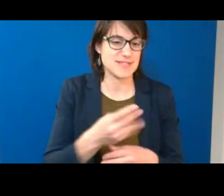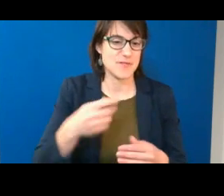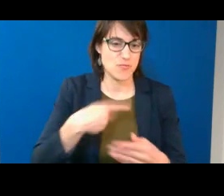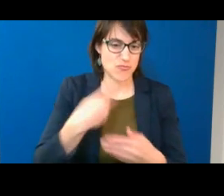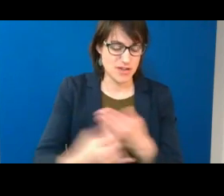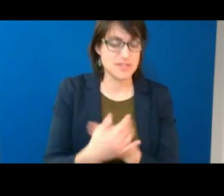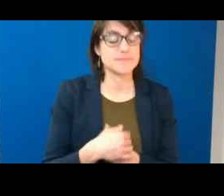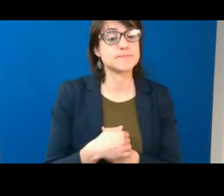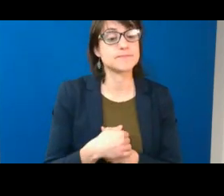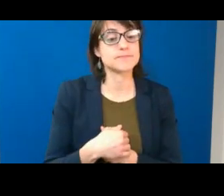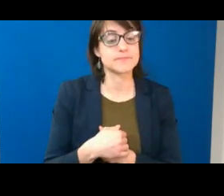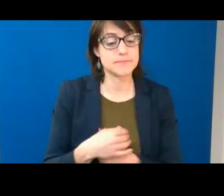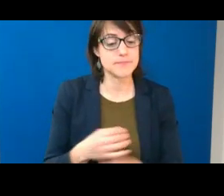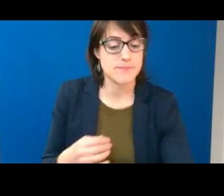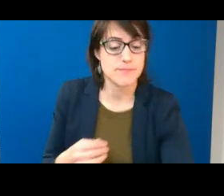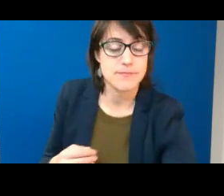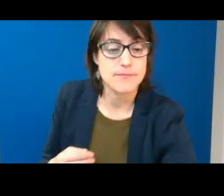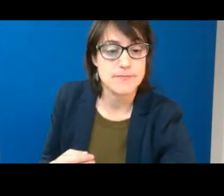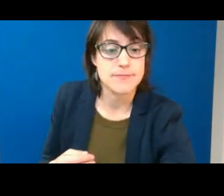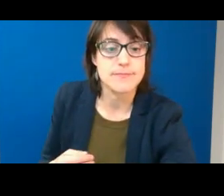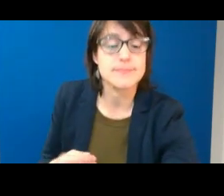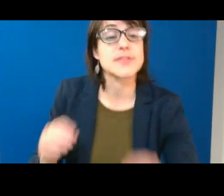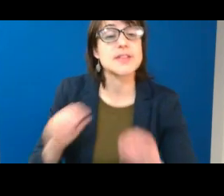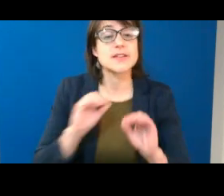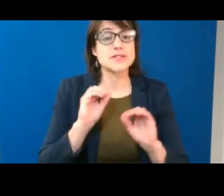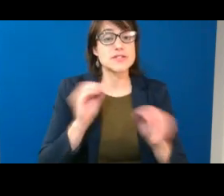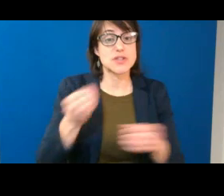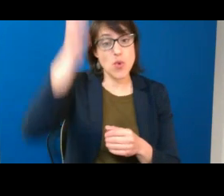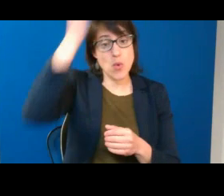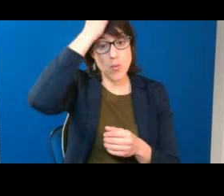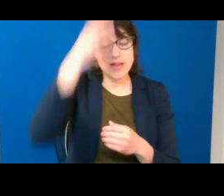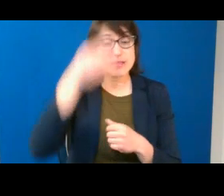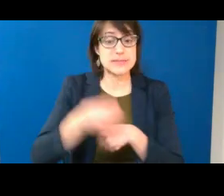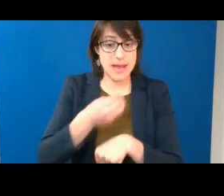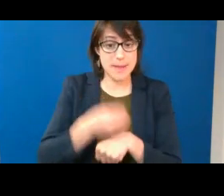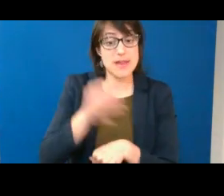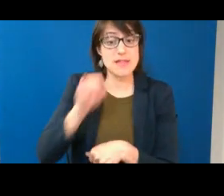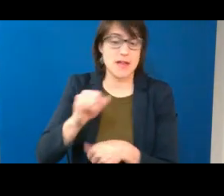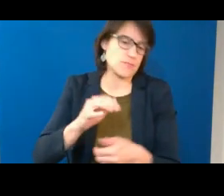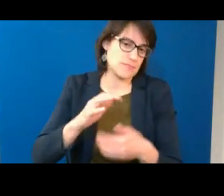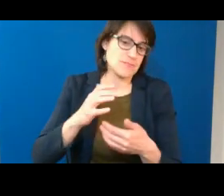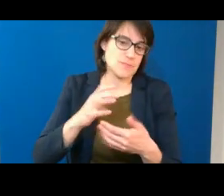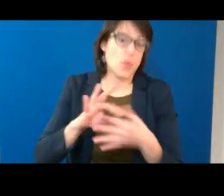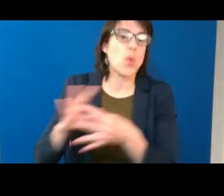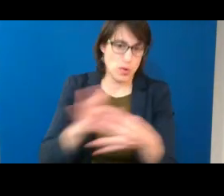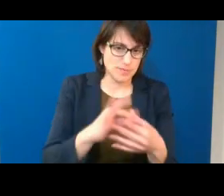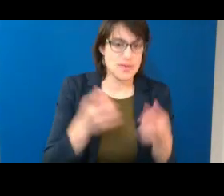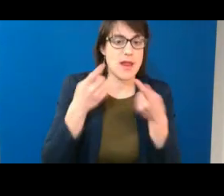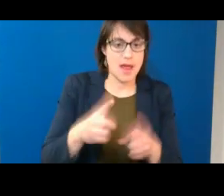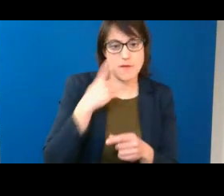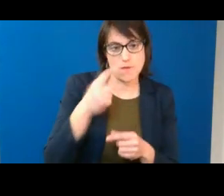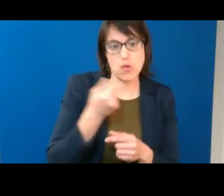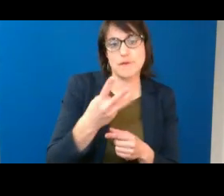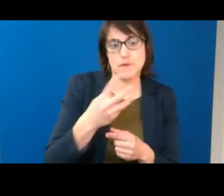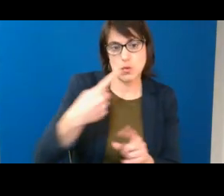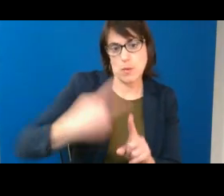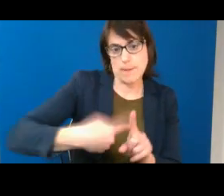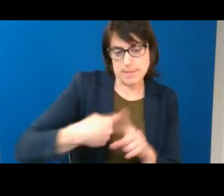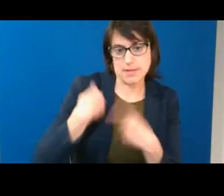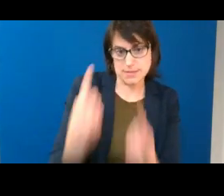that has actually been going on for a few months, being steered by Debris Free Oceans. And the idea behind this